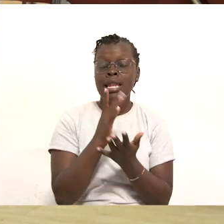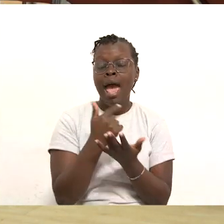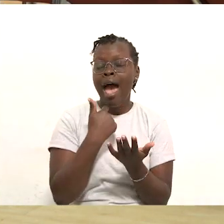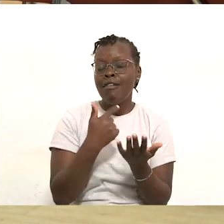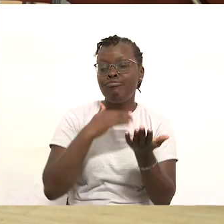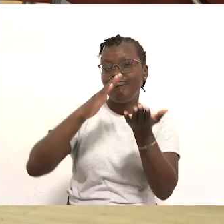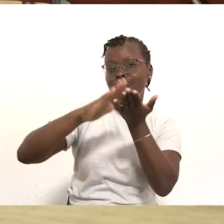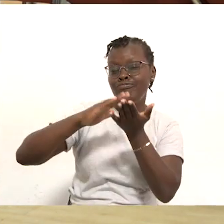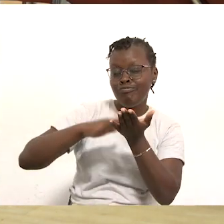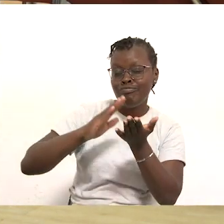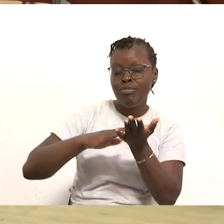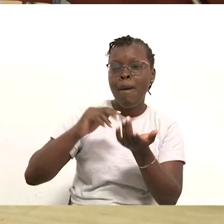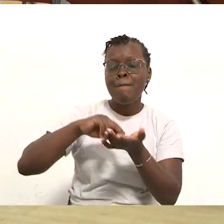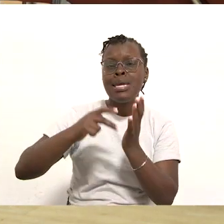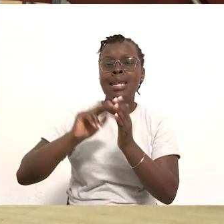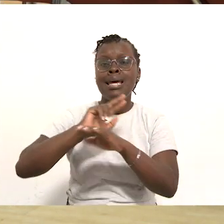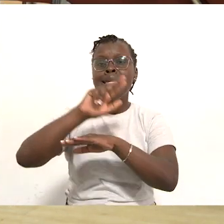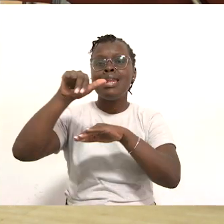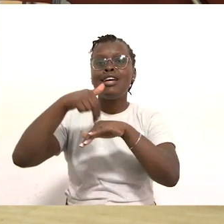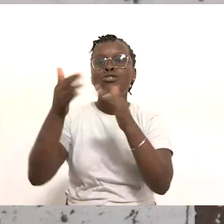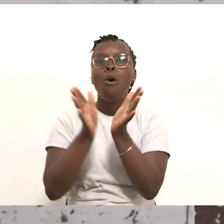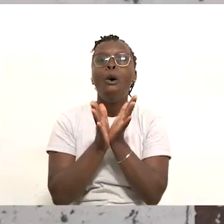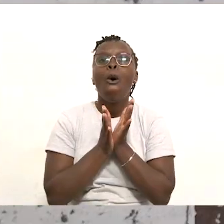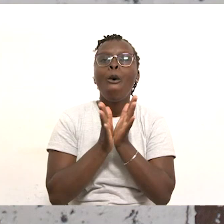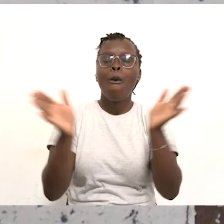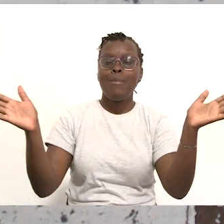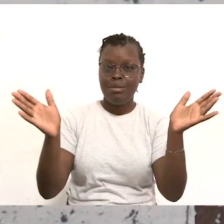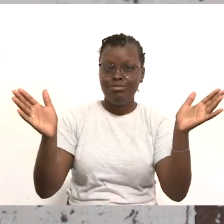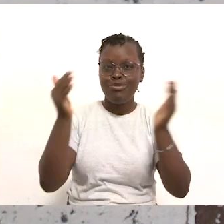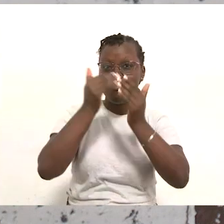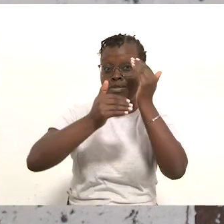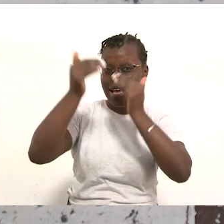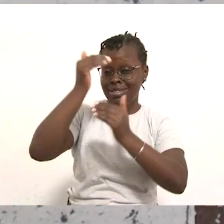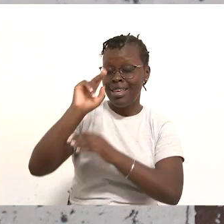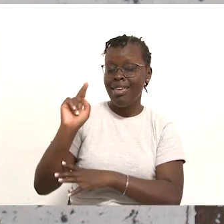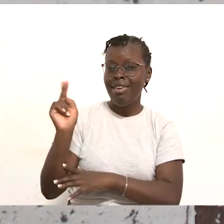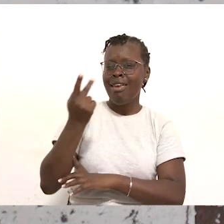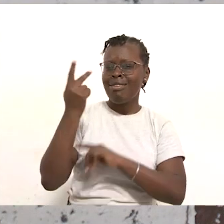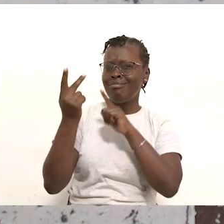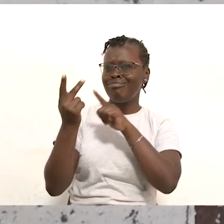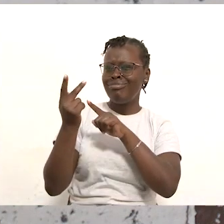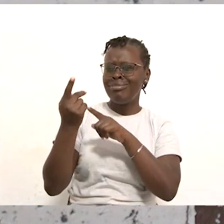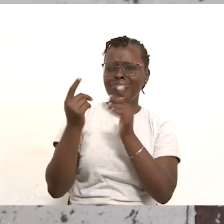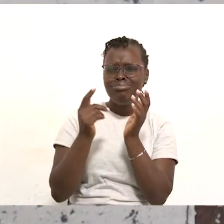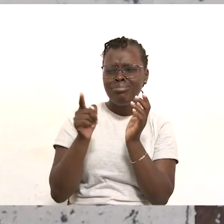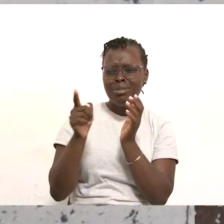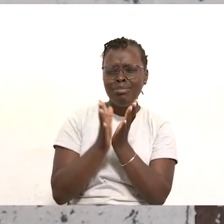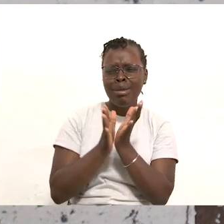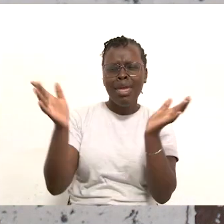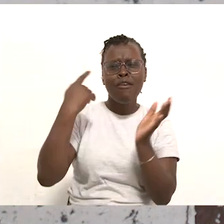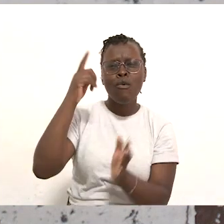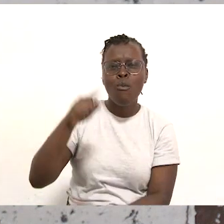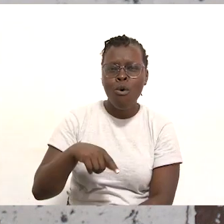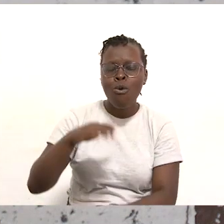for operationalizing the National Open University of Kenya with a framework of open, distance, and e-learning. So